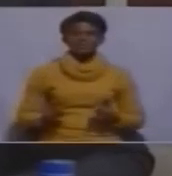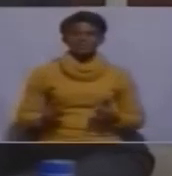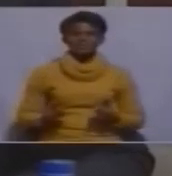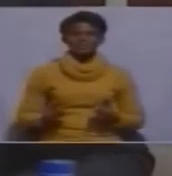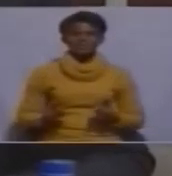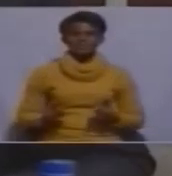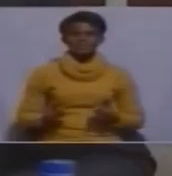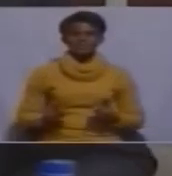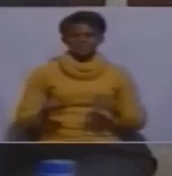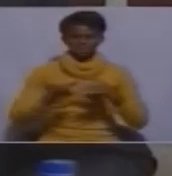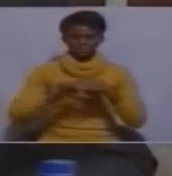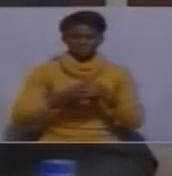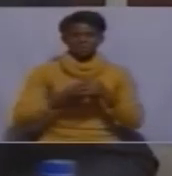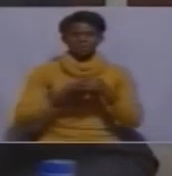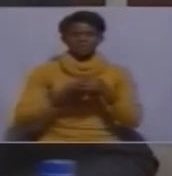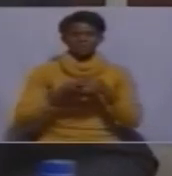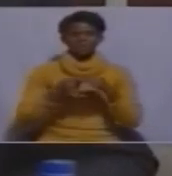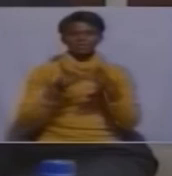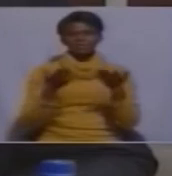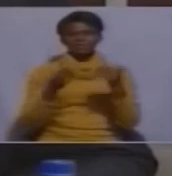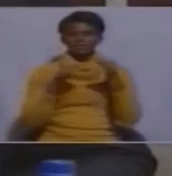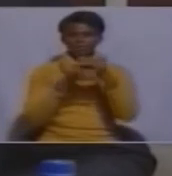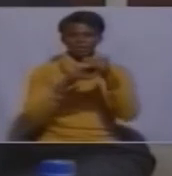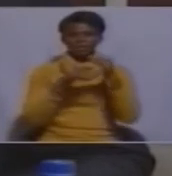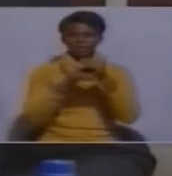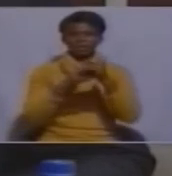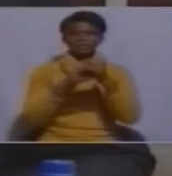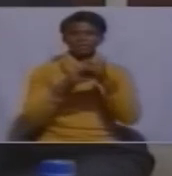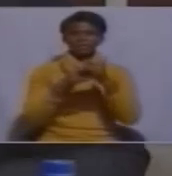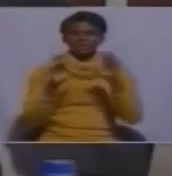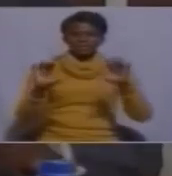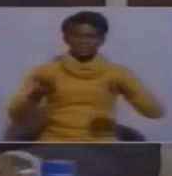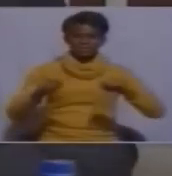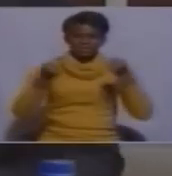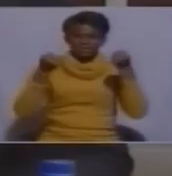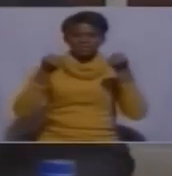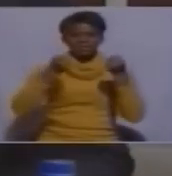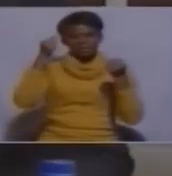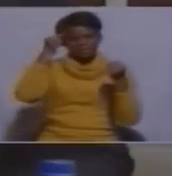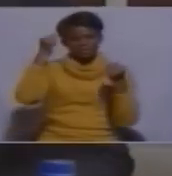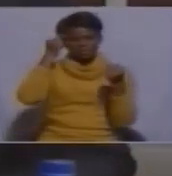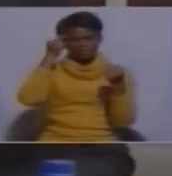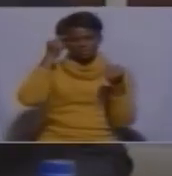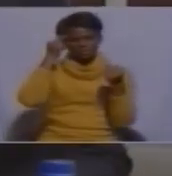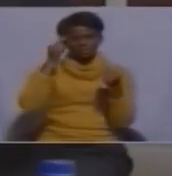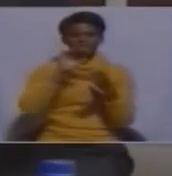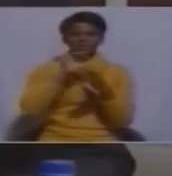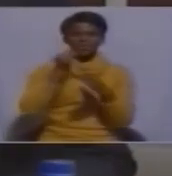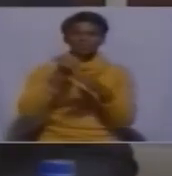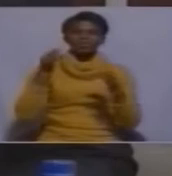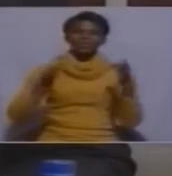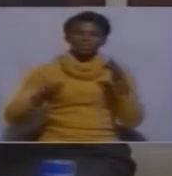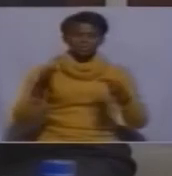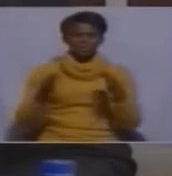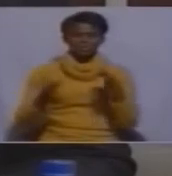is commencing any litigation against the state, against any organ of the state, that is the central government, or is it the judiciary, again,